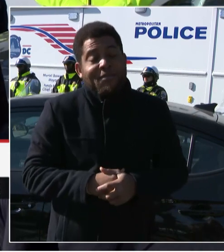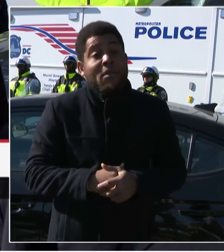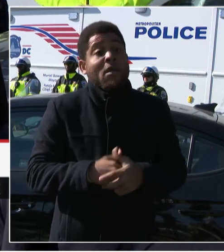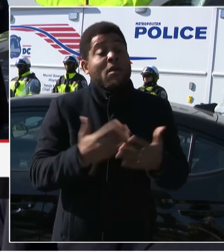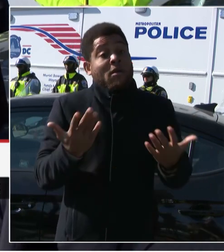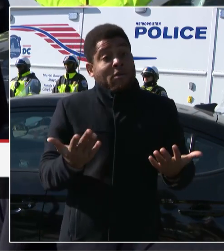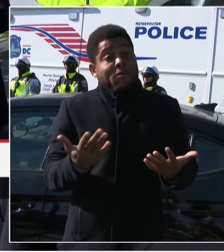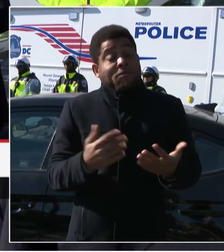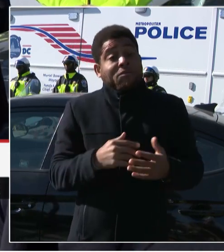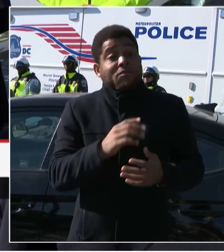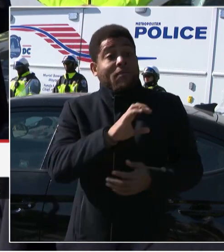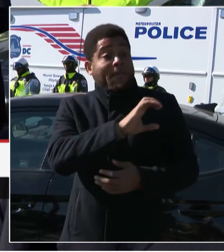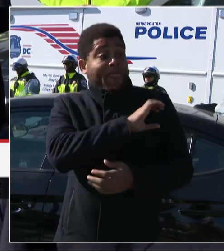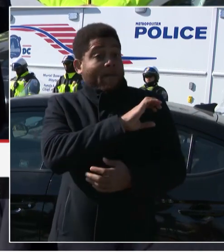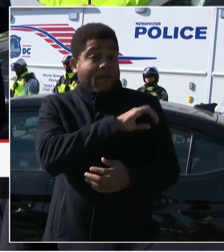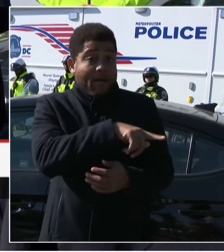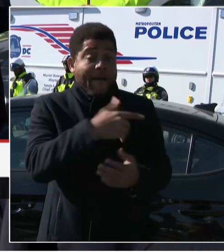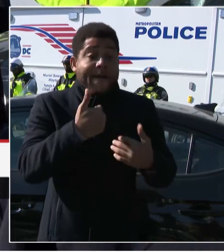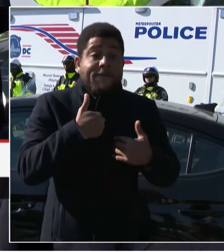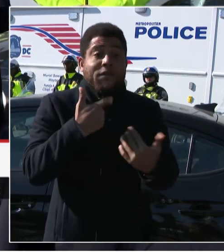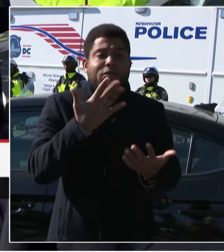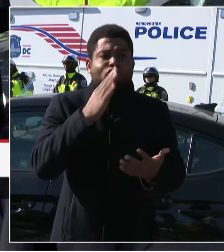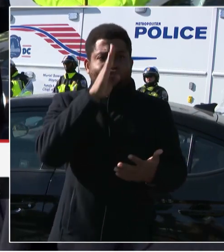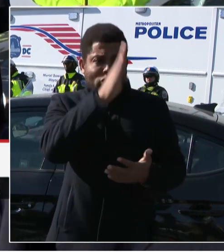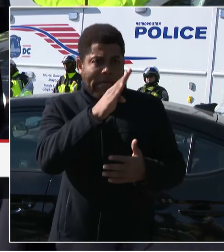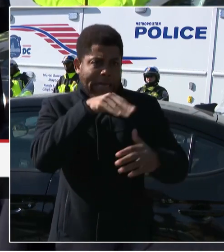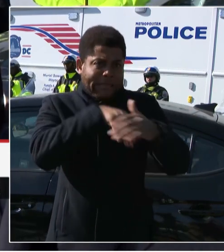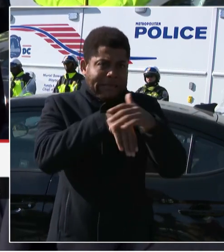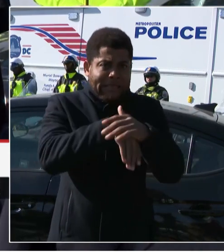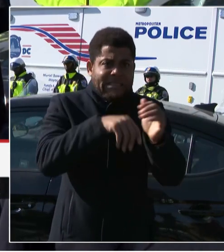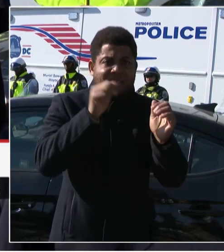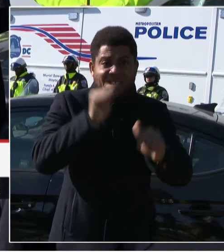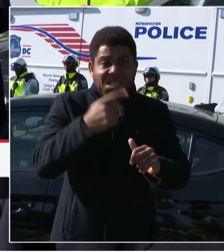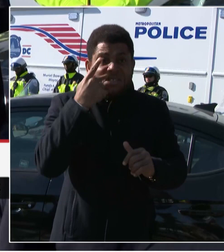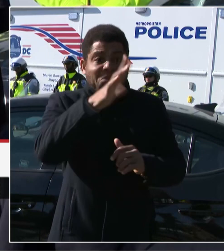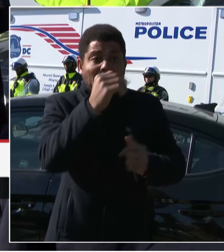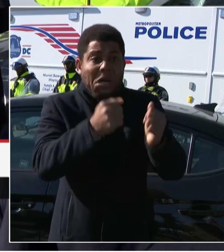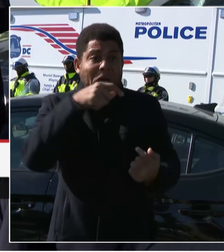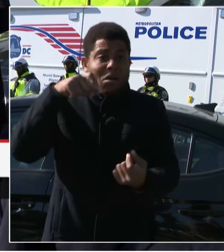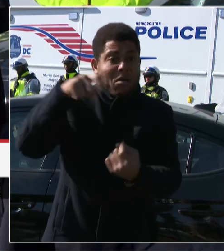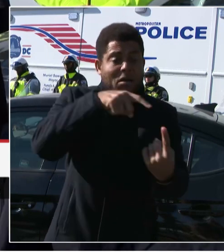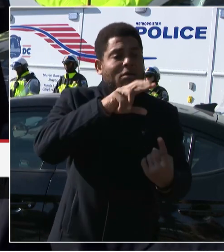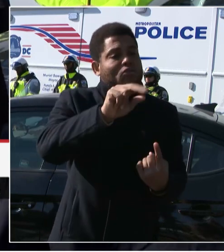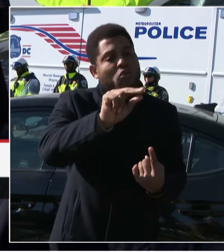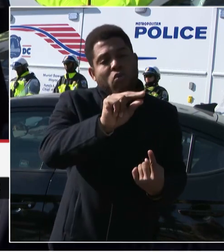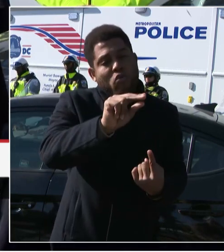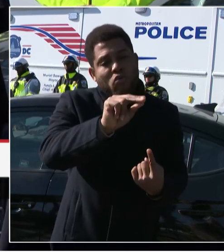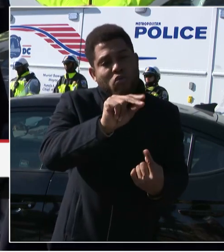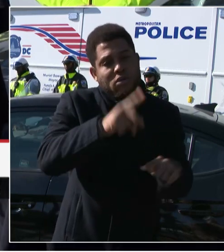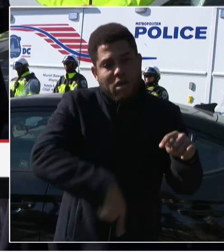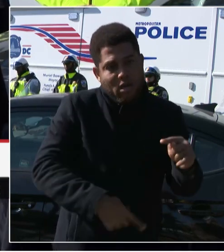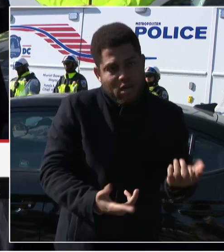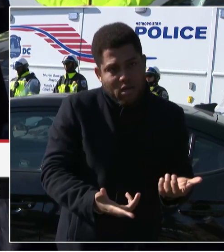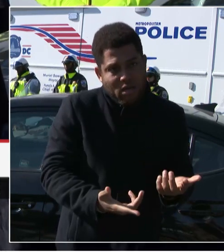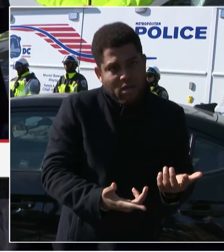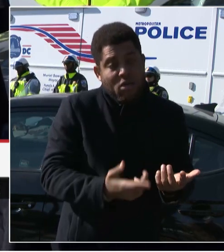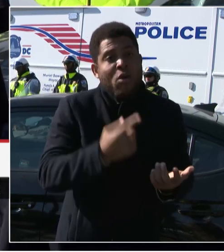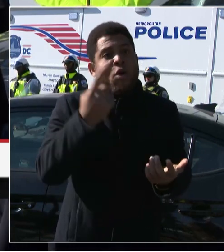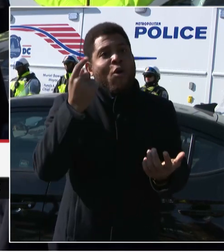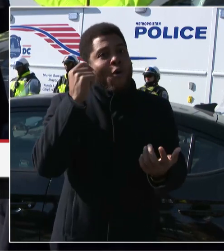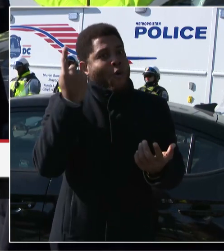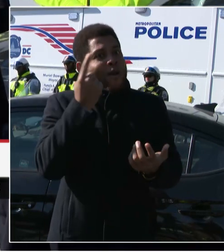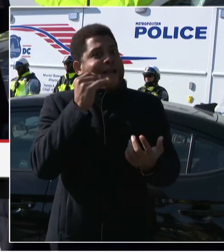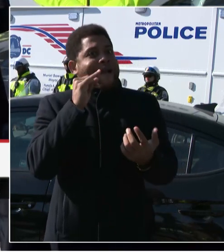not have direct access to the location of trackers. The tracking device can only be accessed by the owner of